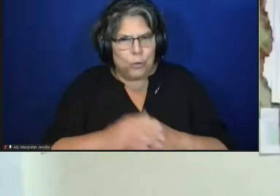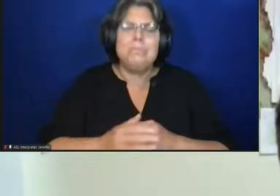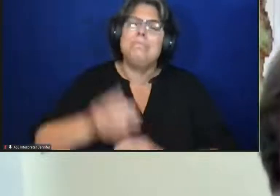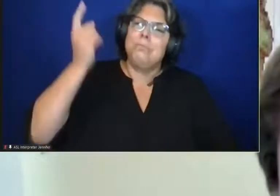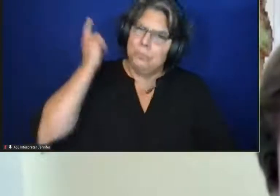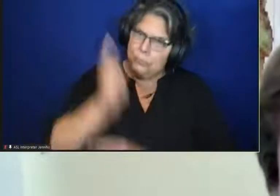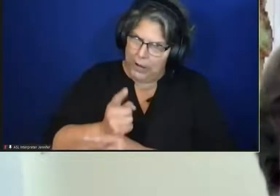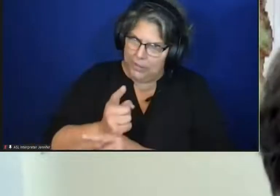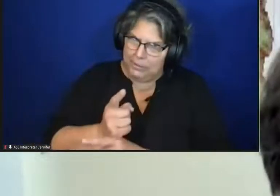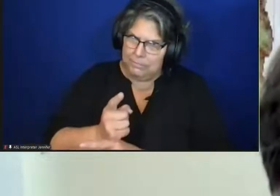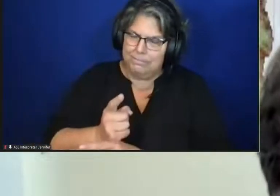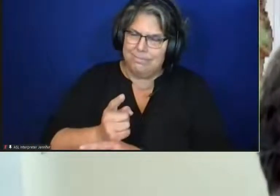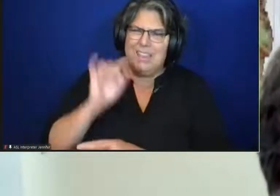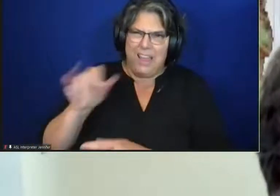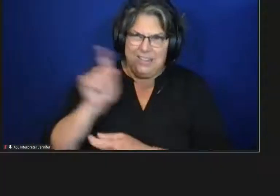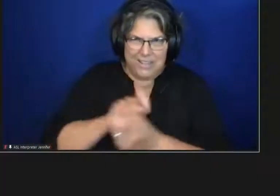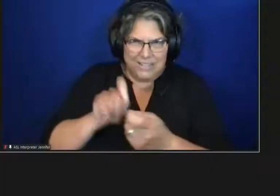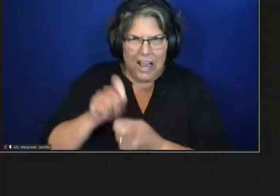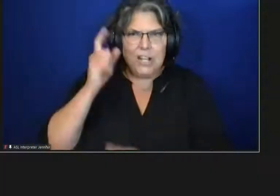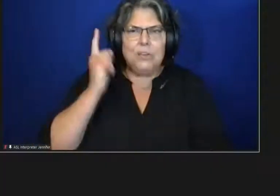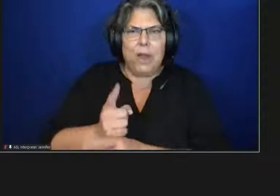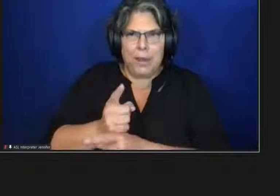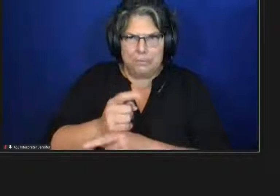Absolutely, that's exactly right.